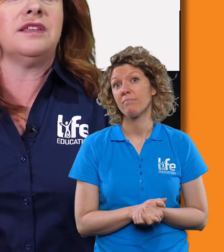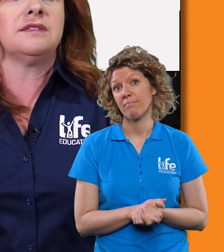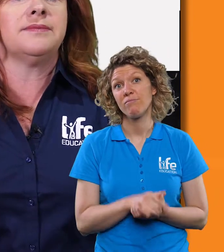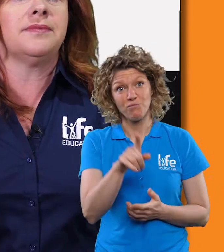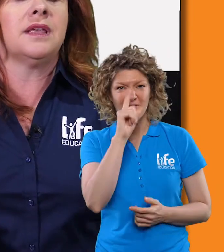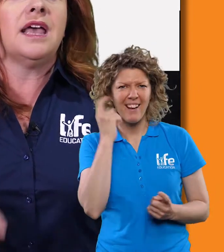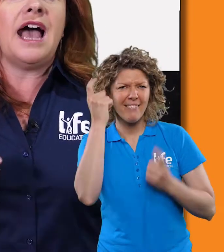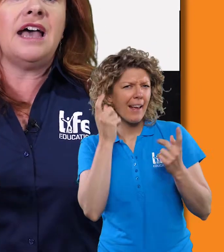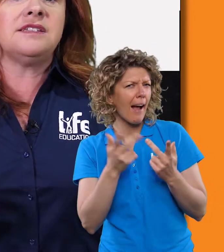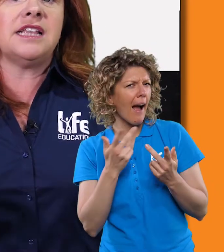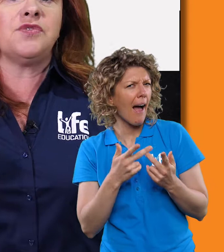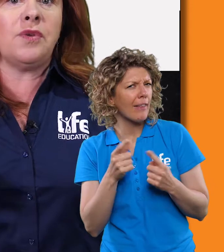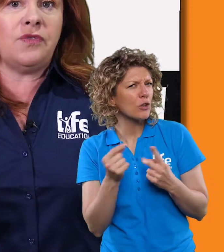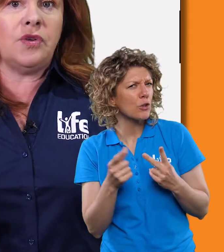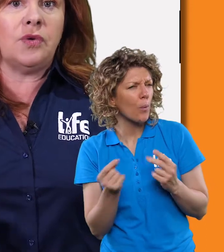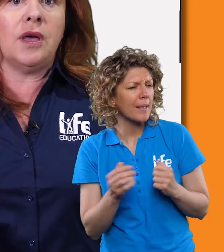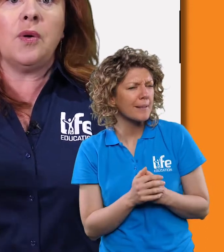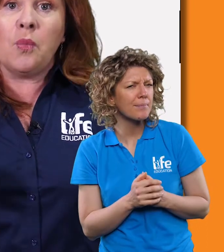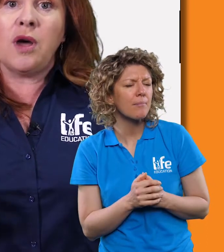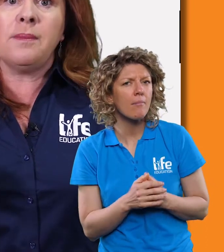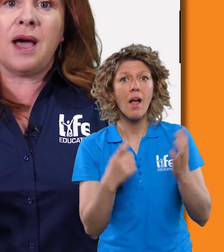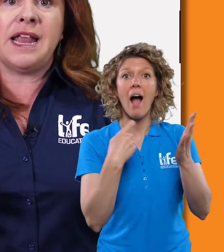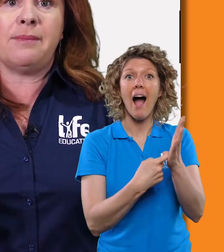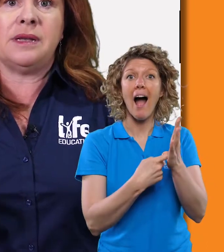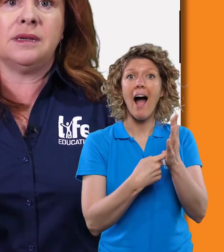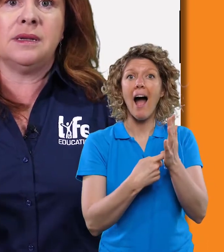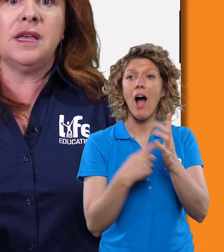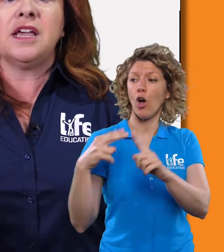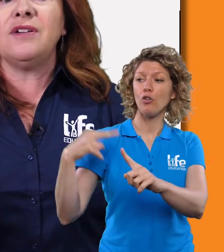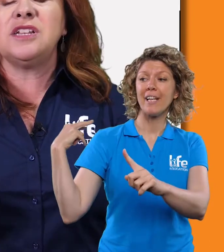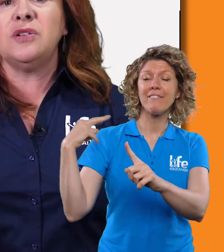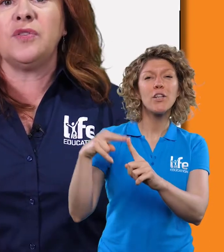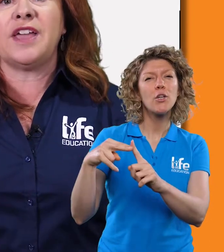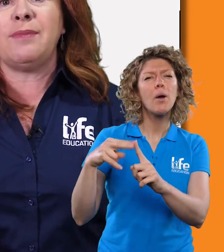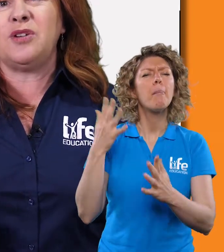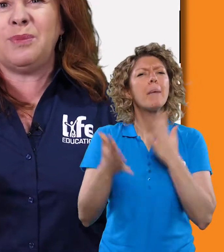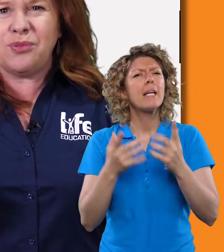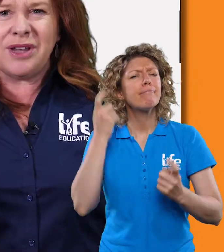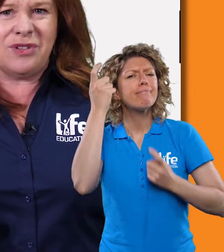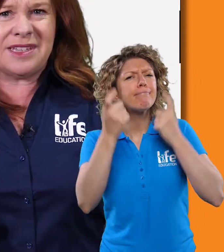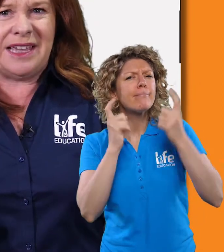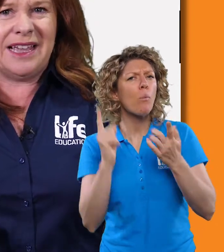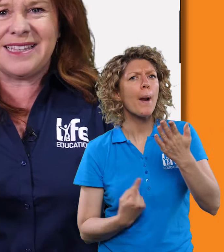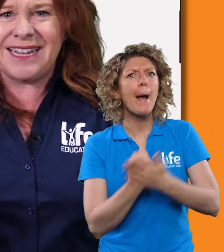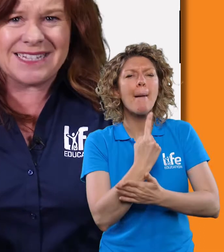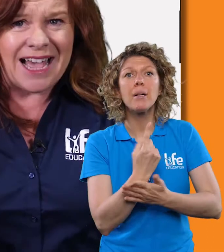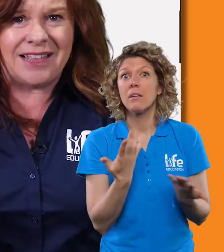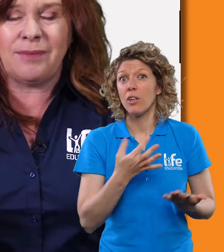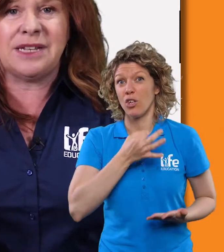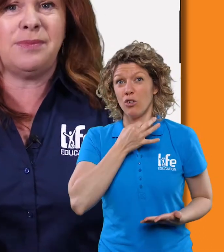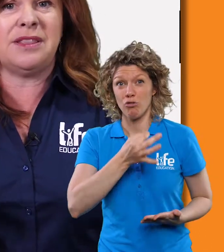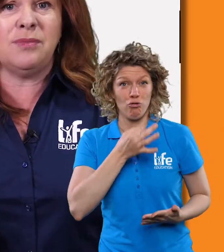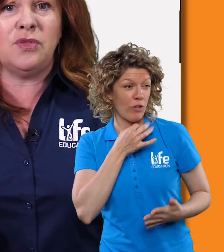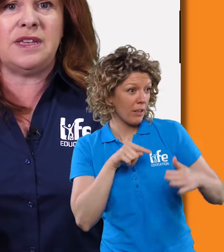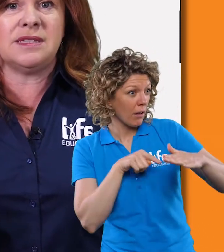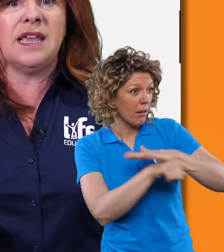of others. R stands for review. What might happen? Going to look for Gabby could be pretty risky. It's getting dark and they're